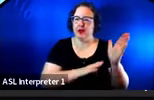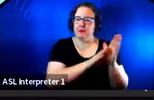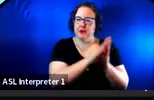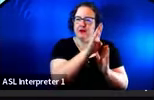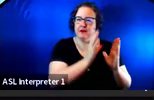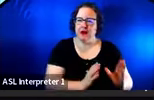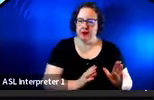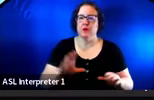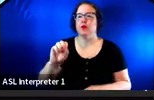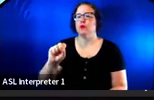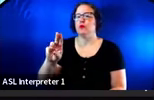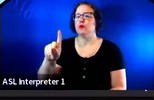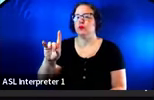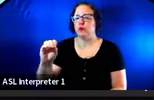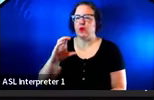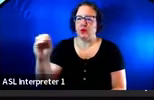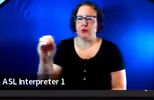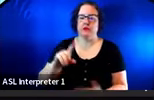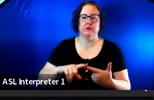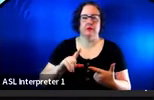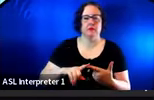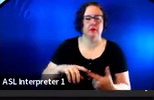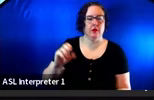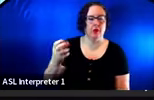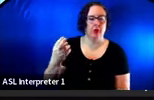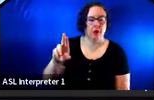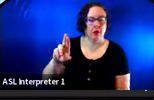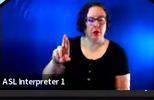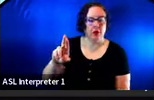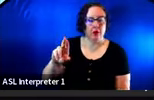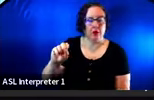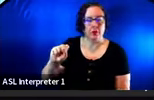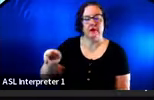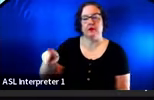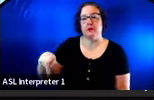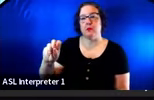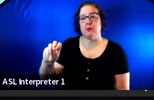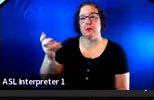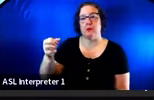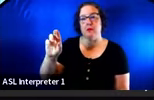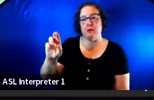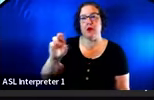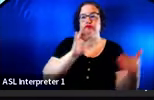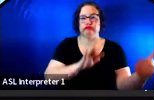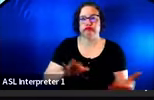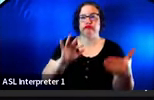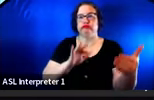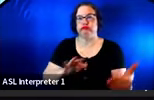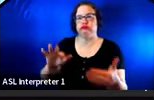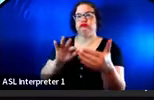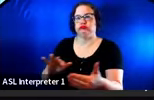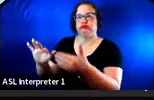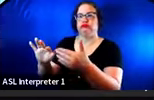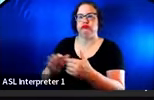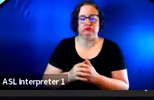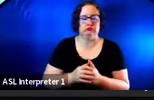of Dr. Chris Power, who's our senior director of user research, has studied, he on that